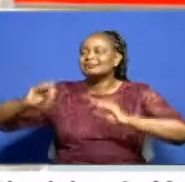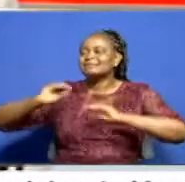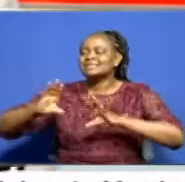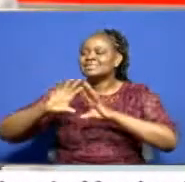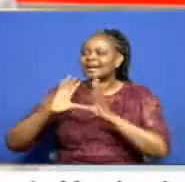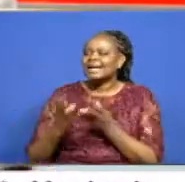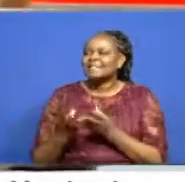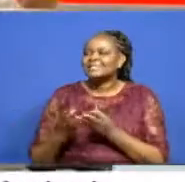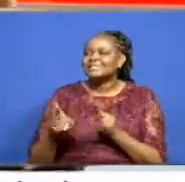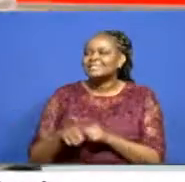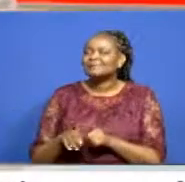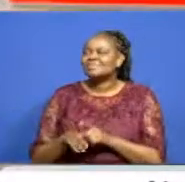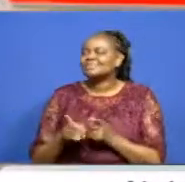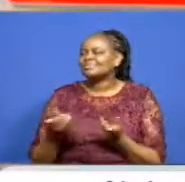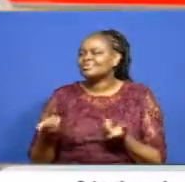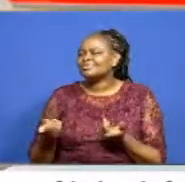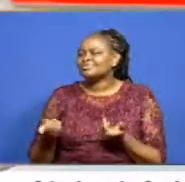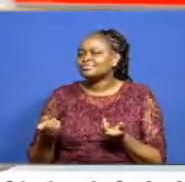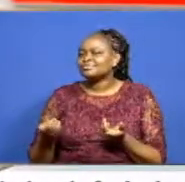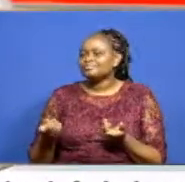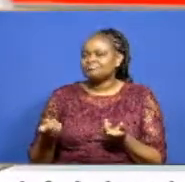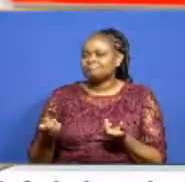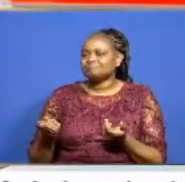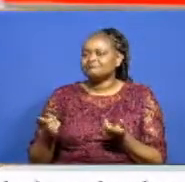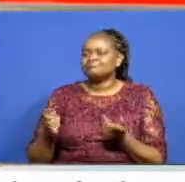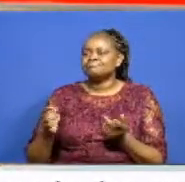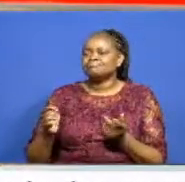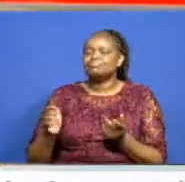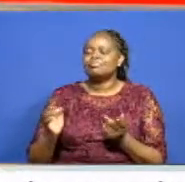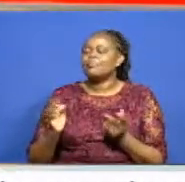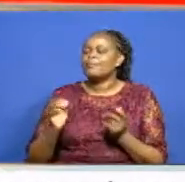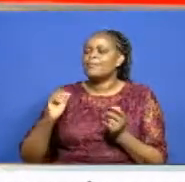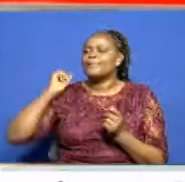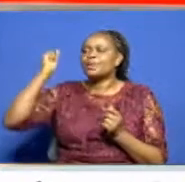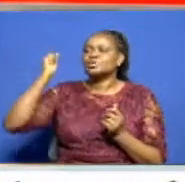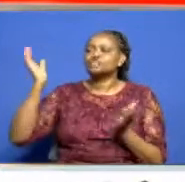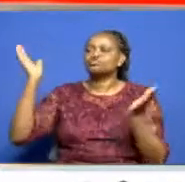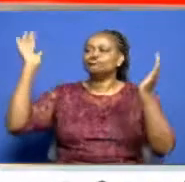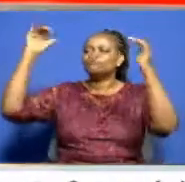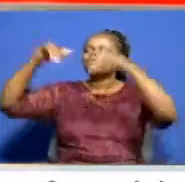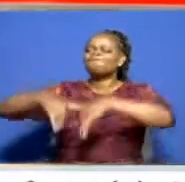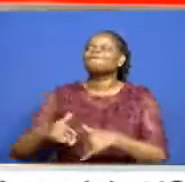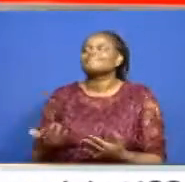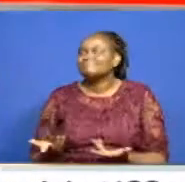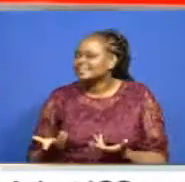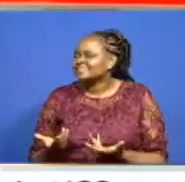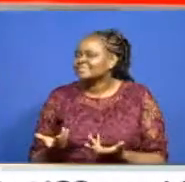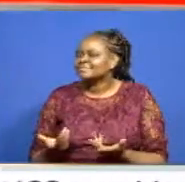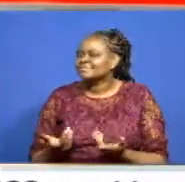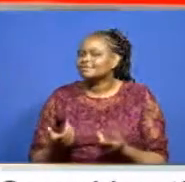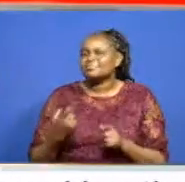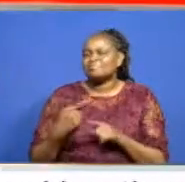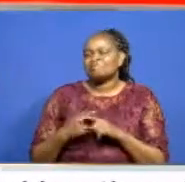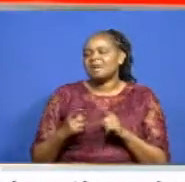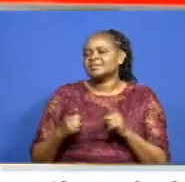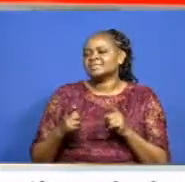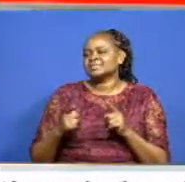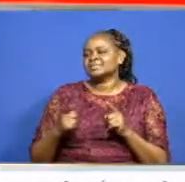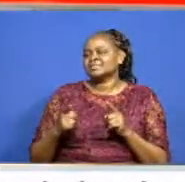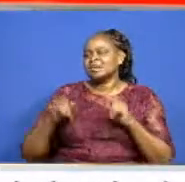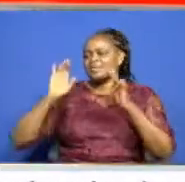resemble public or political rally institutions. So those were circumstances which militated. But another thing which is very